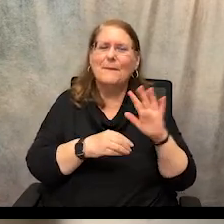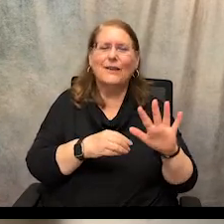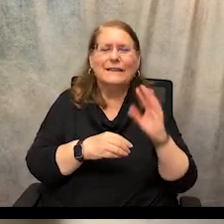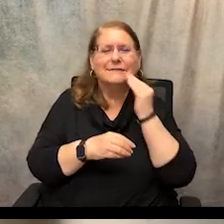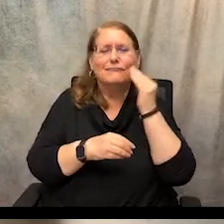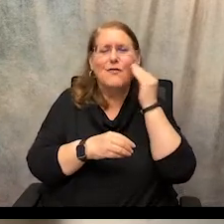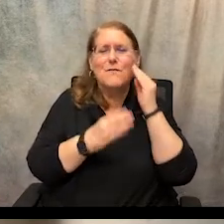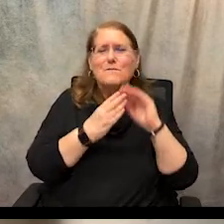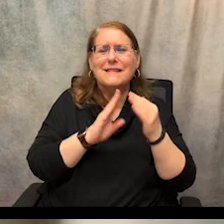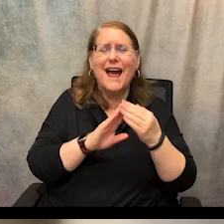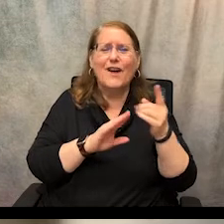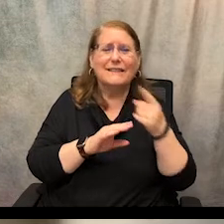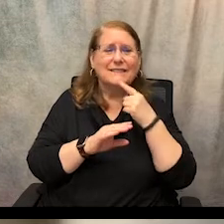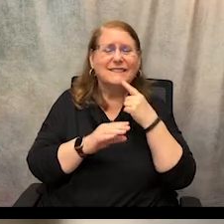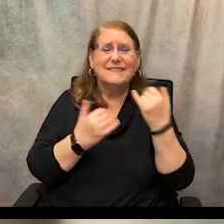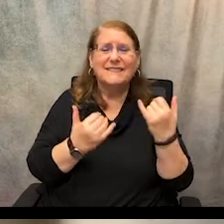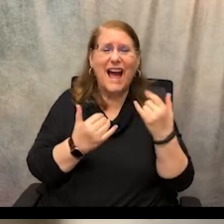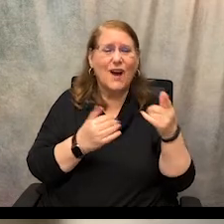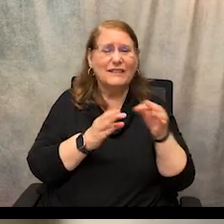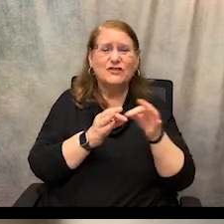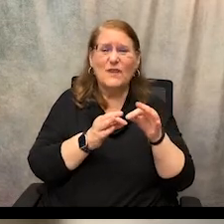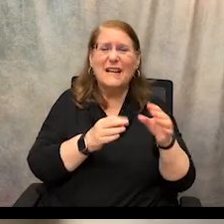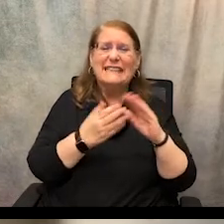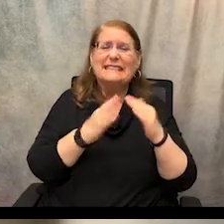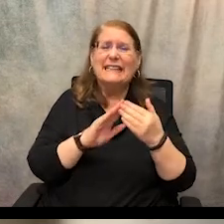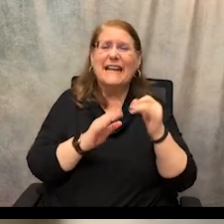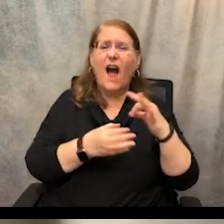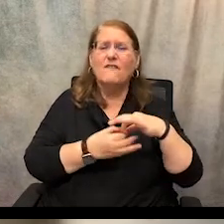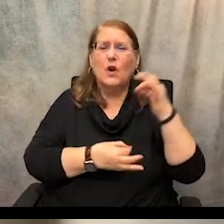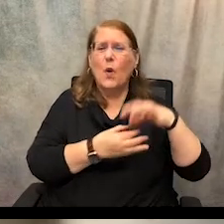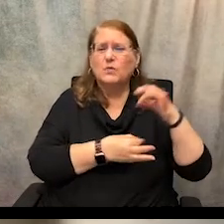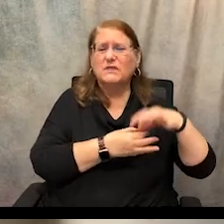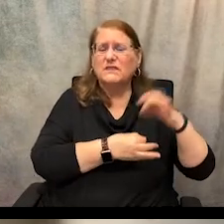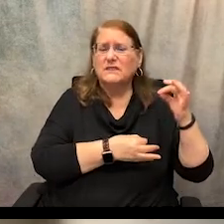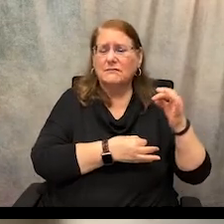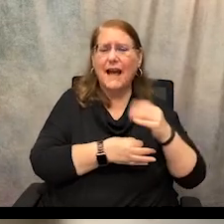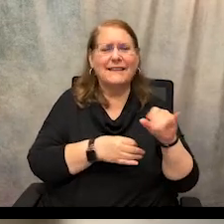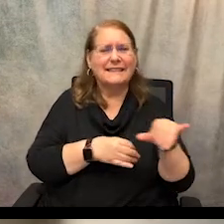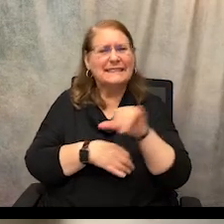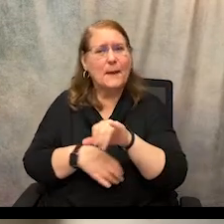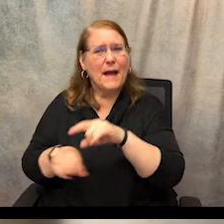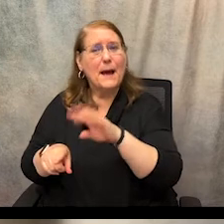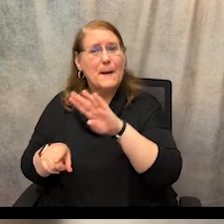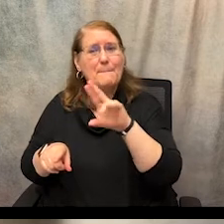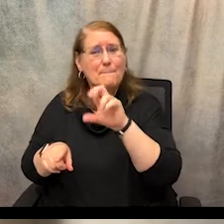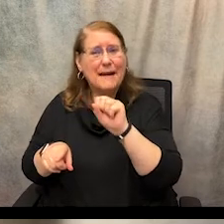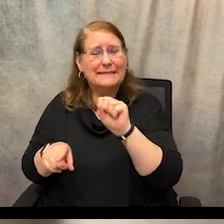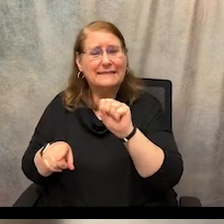think he describes it at one point as a city of ghosts. And there's this way in which the bus depot itself is sort of